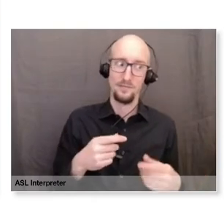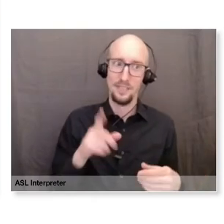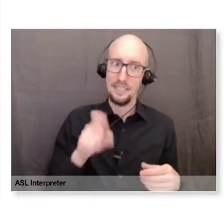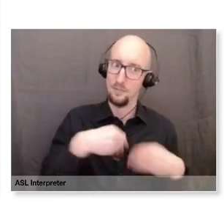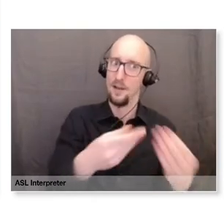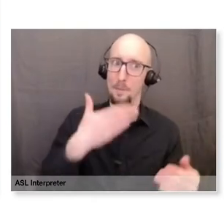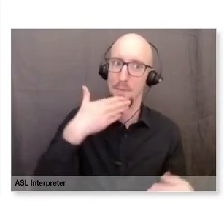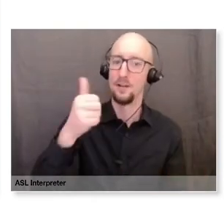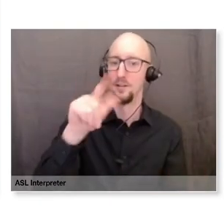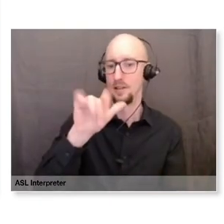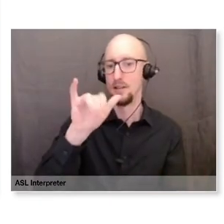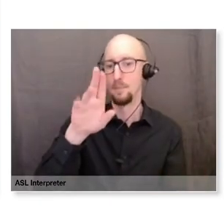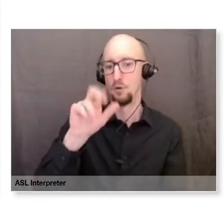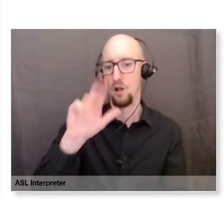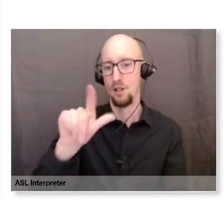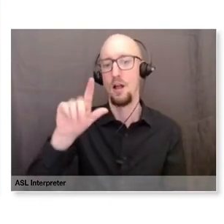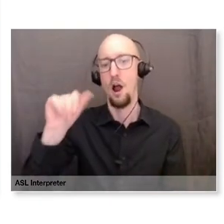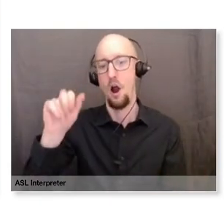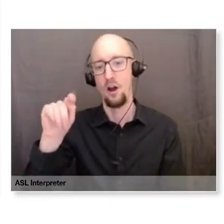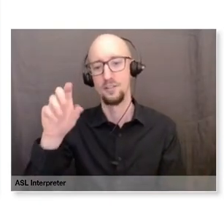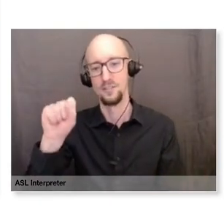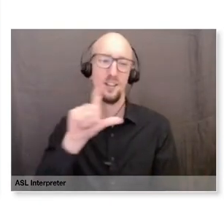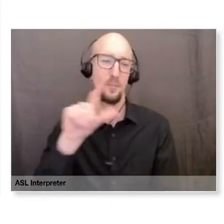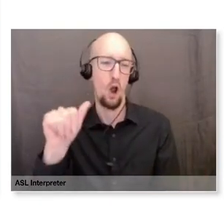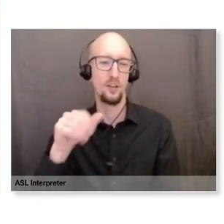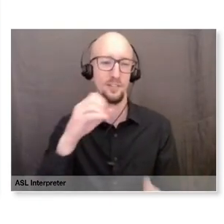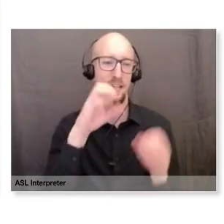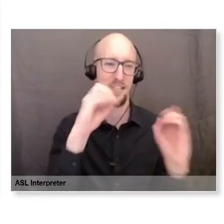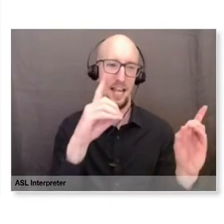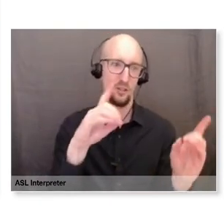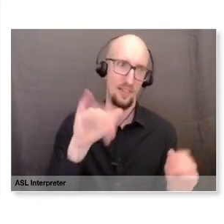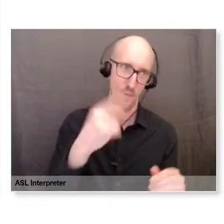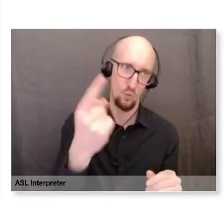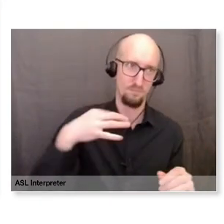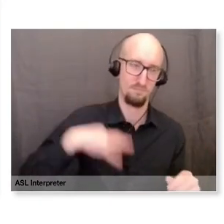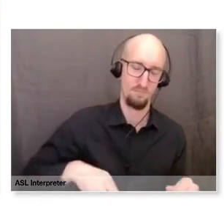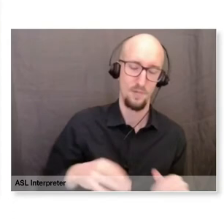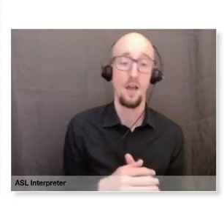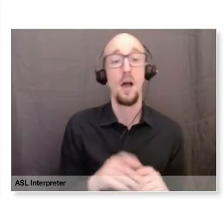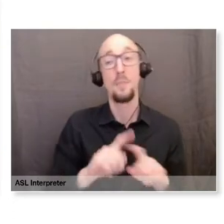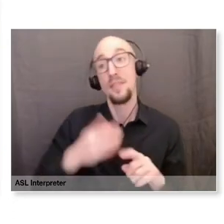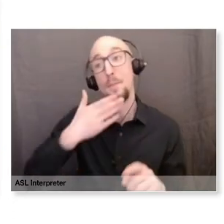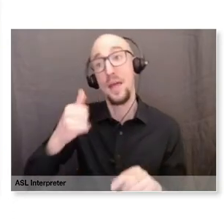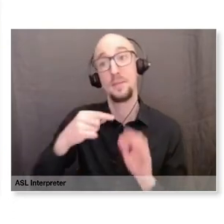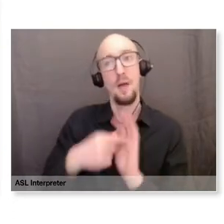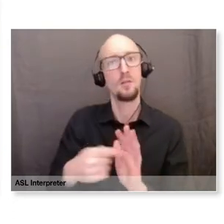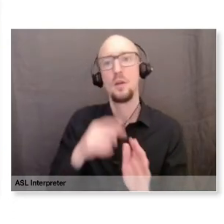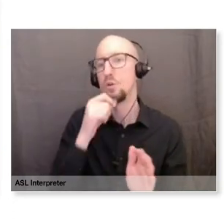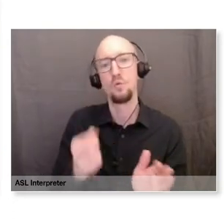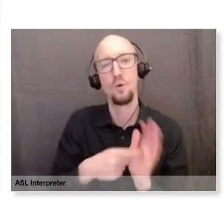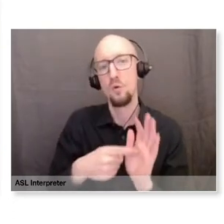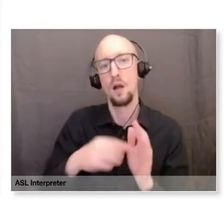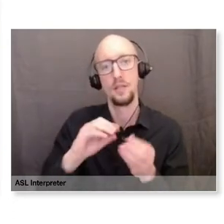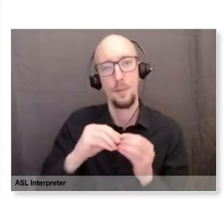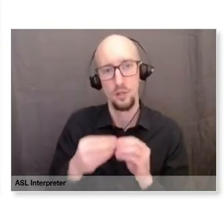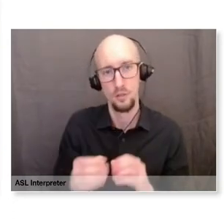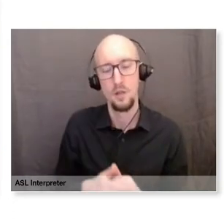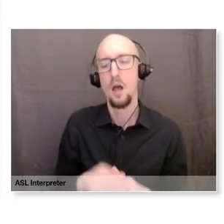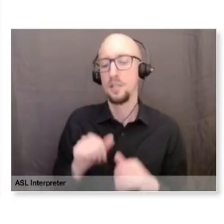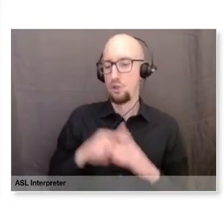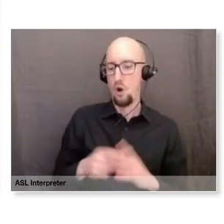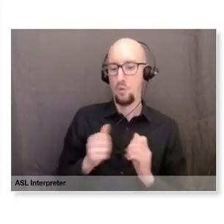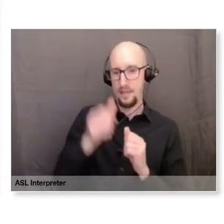more nuanced than that, the best models do not require numbers. And this is what I say. It starts conceptual